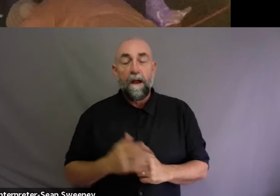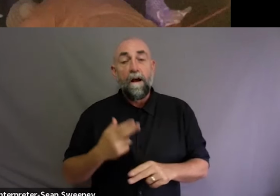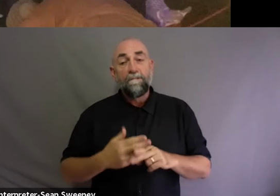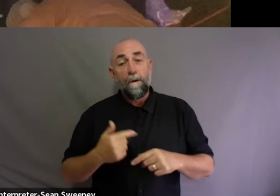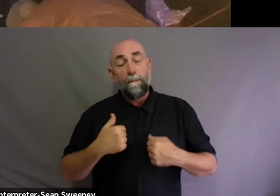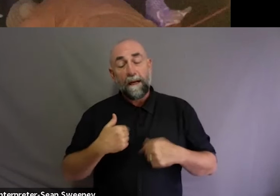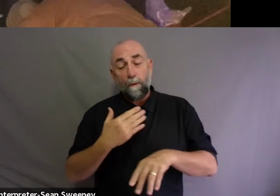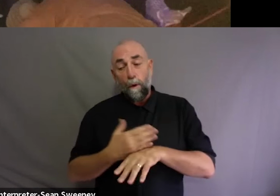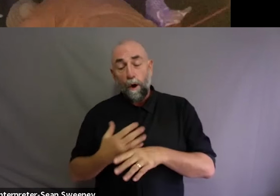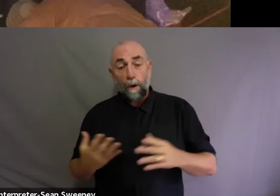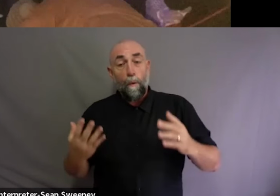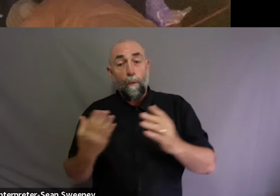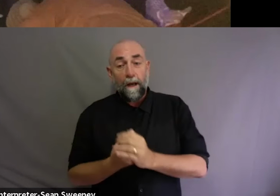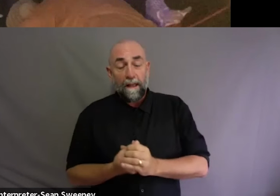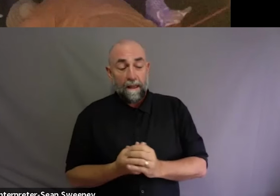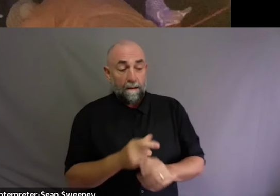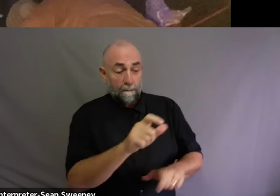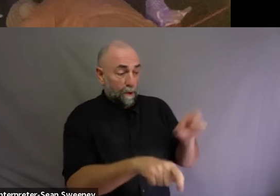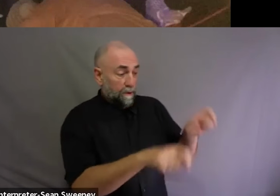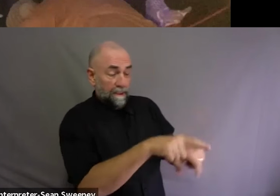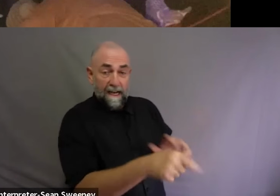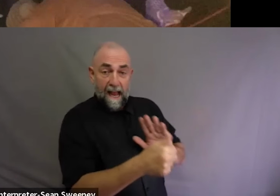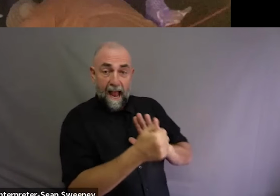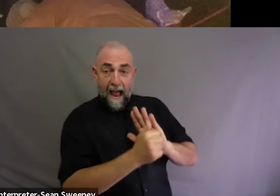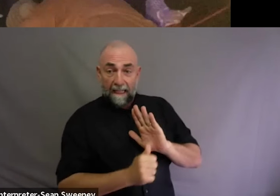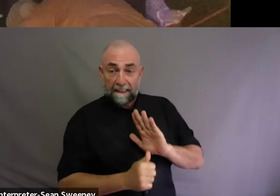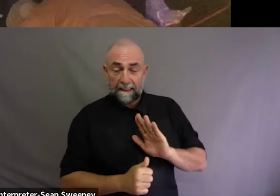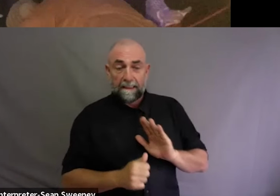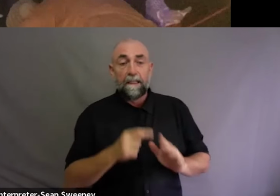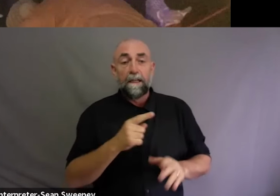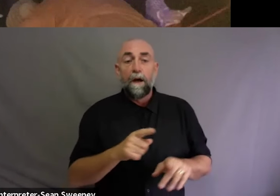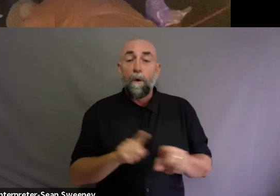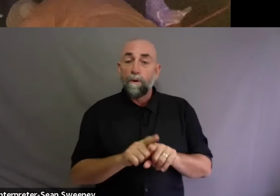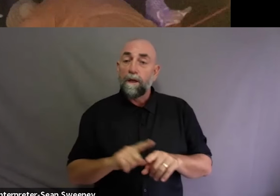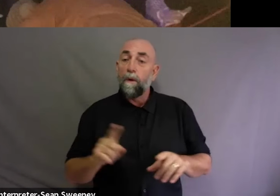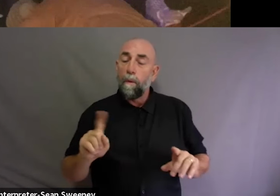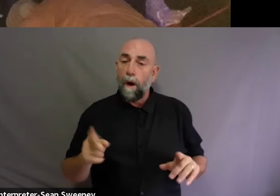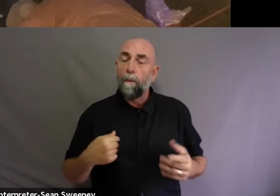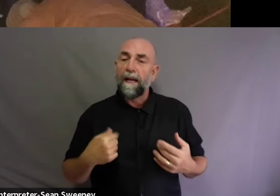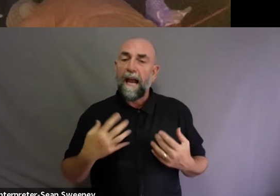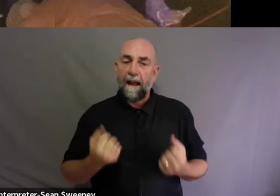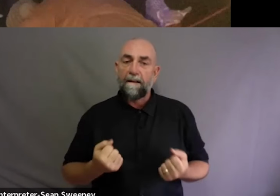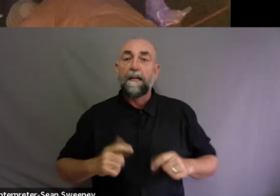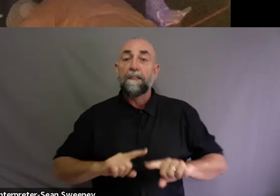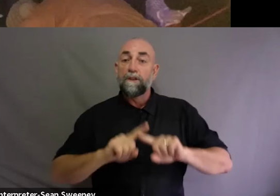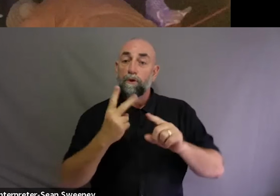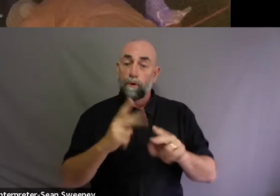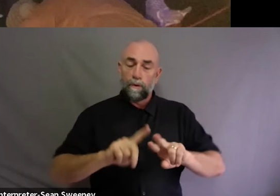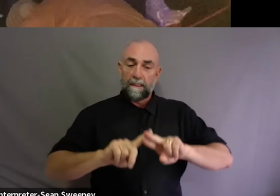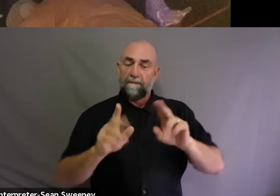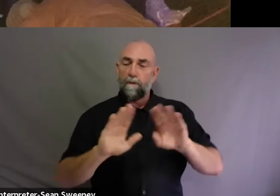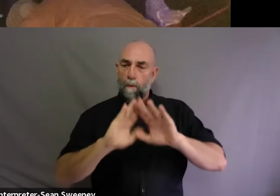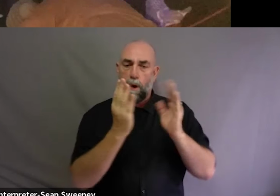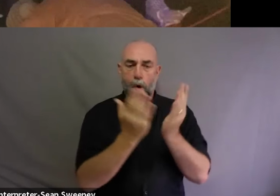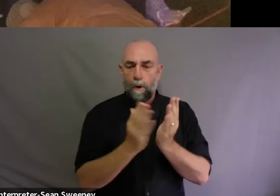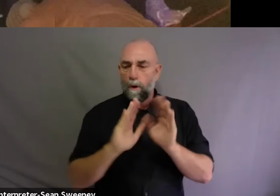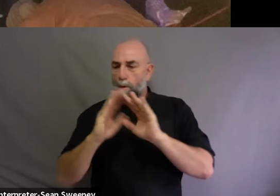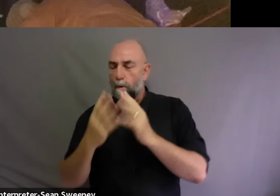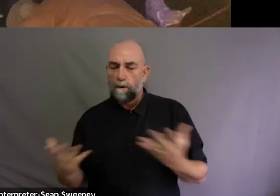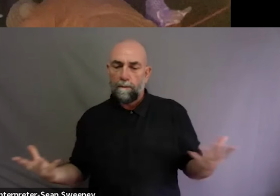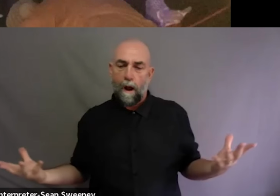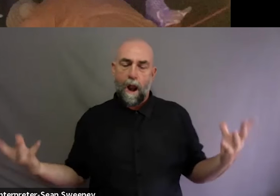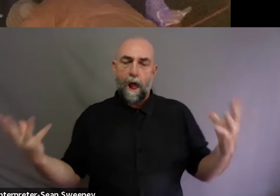of processes and methodologies, but also towards a movement, a coming together of worlds and bodies. And as Manning calls it, a body's